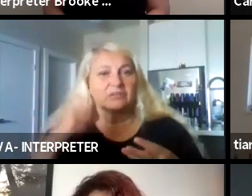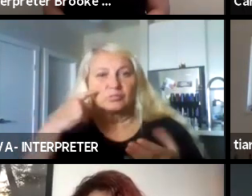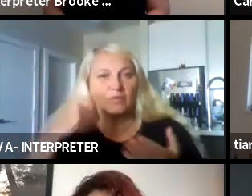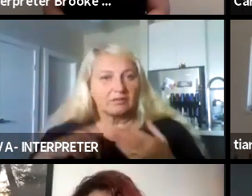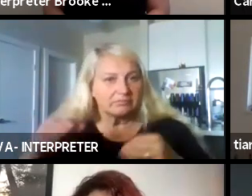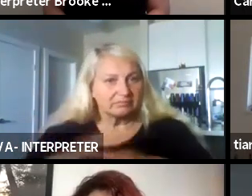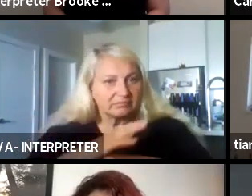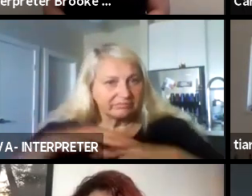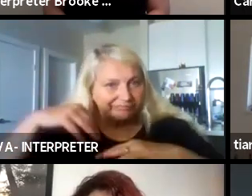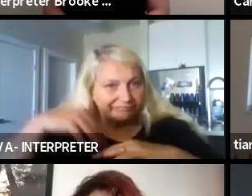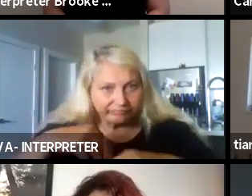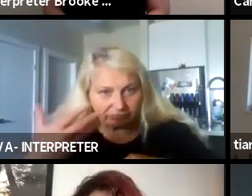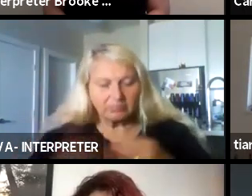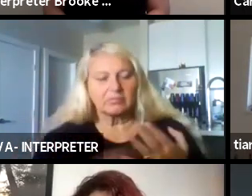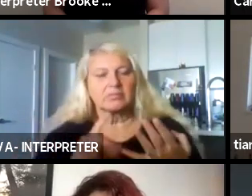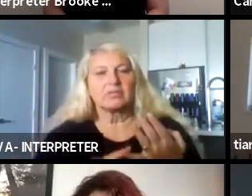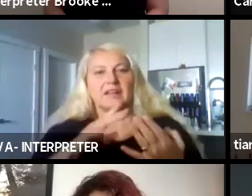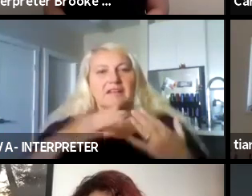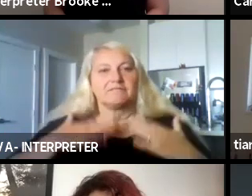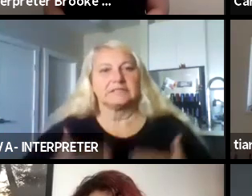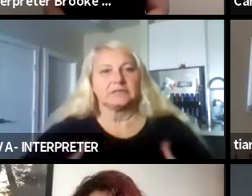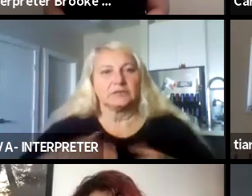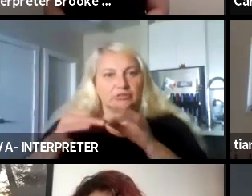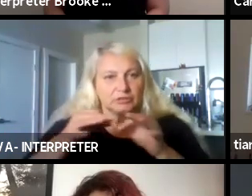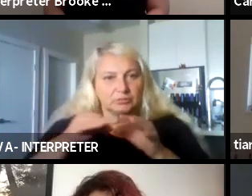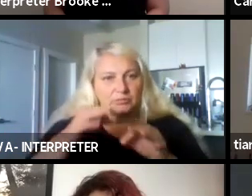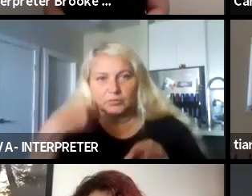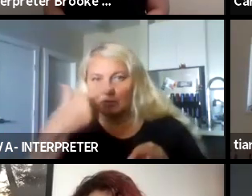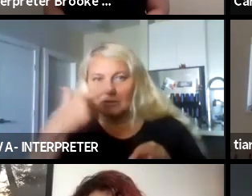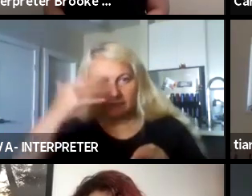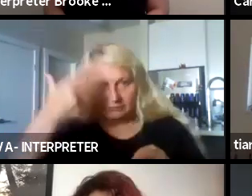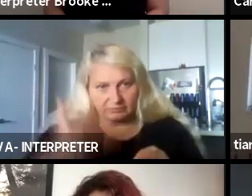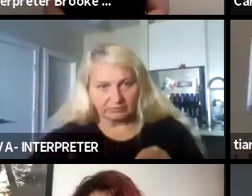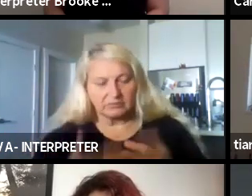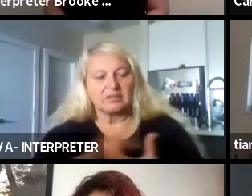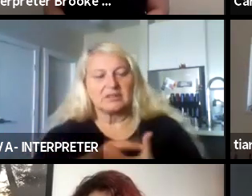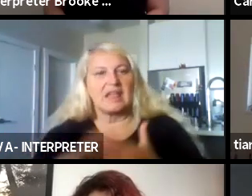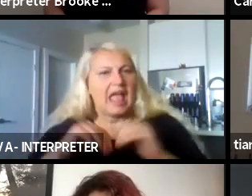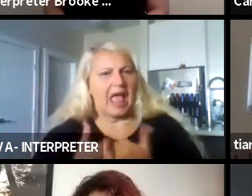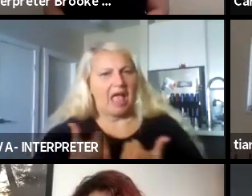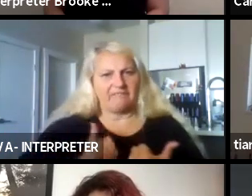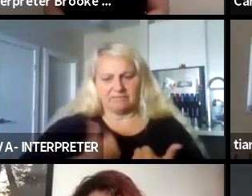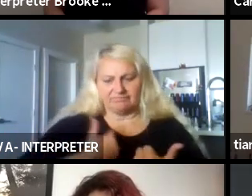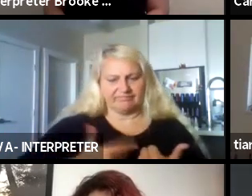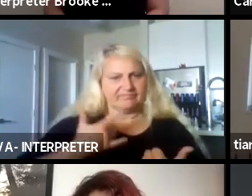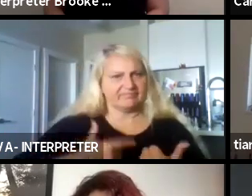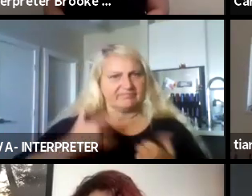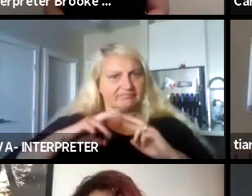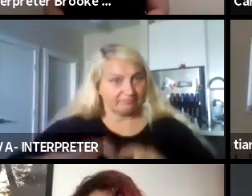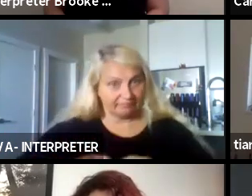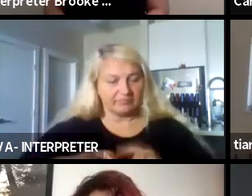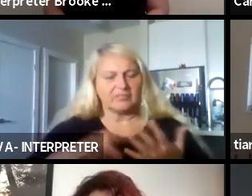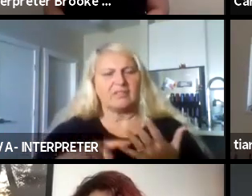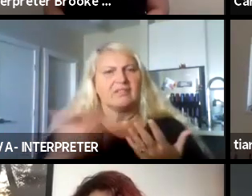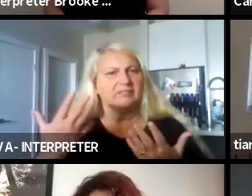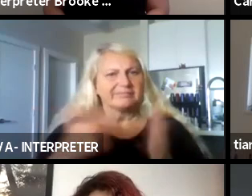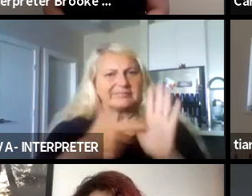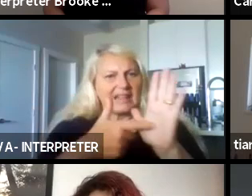it. Physical description? Got it. How you are? Great. Access